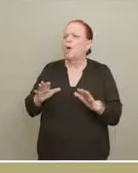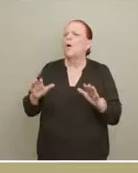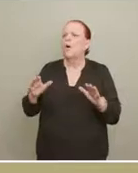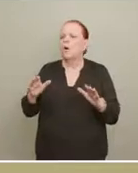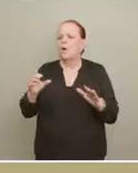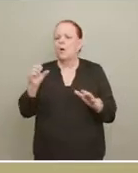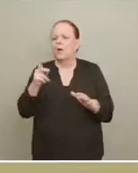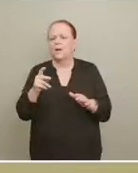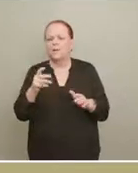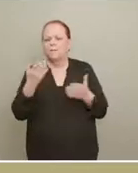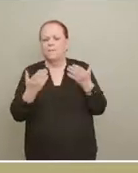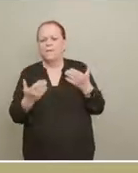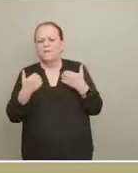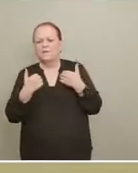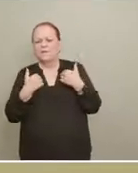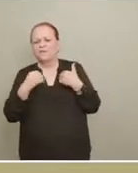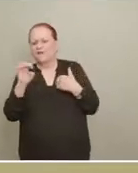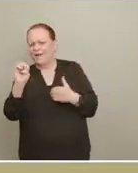Okay. There might be some echo on.